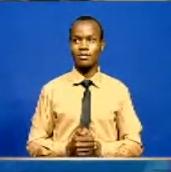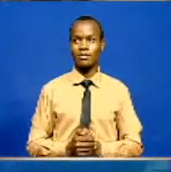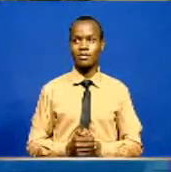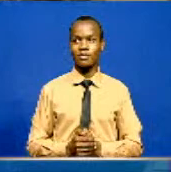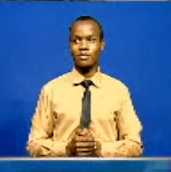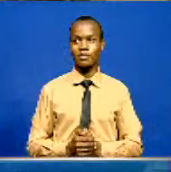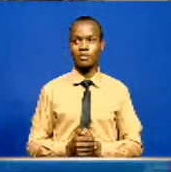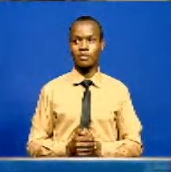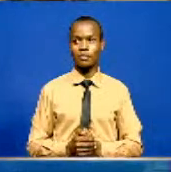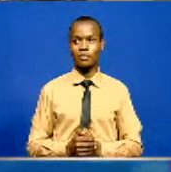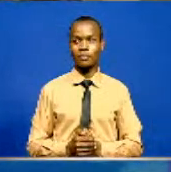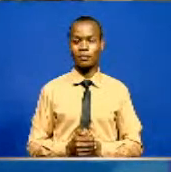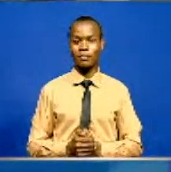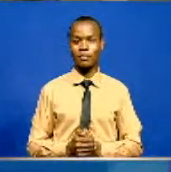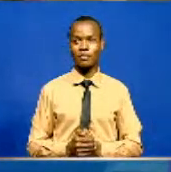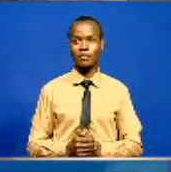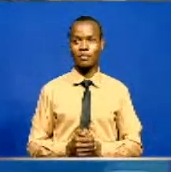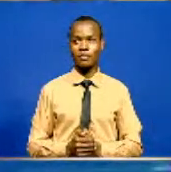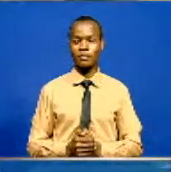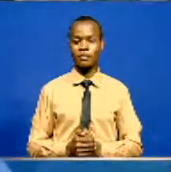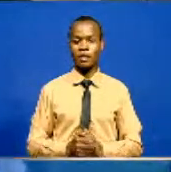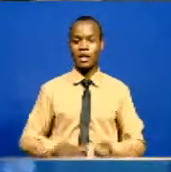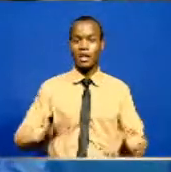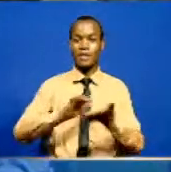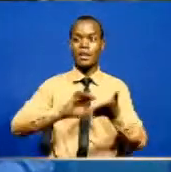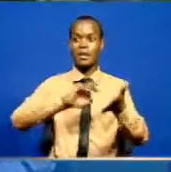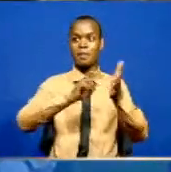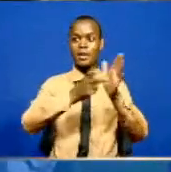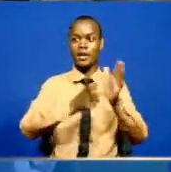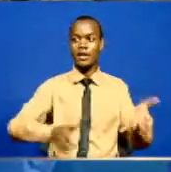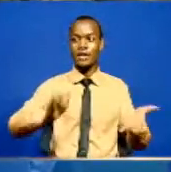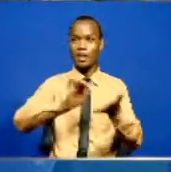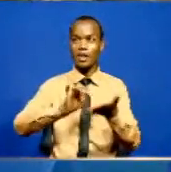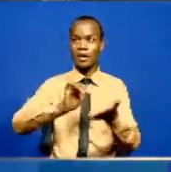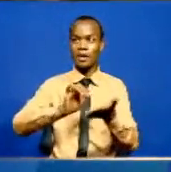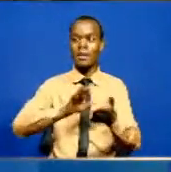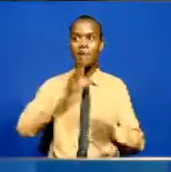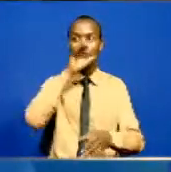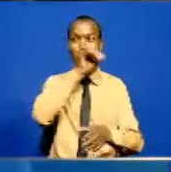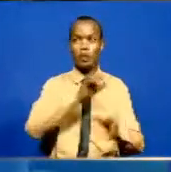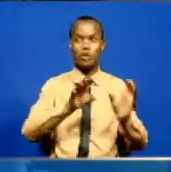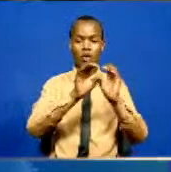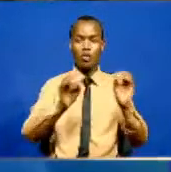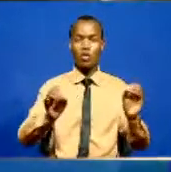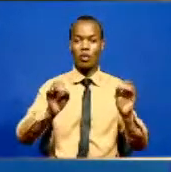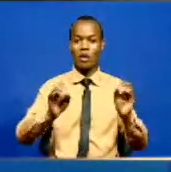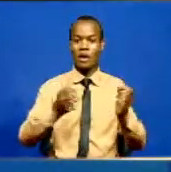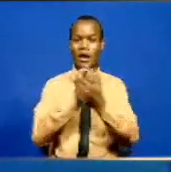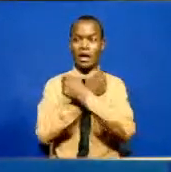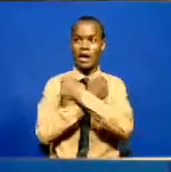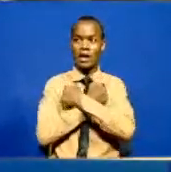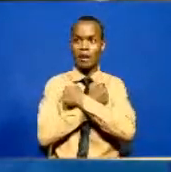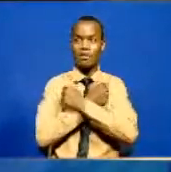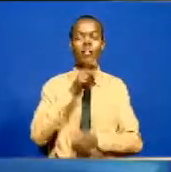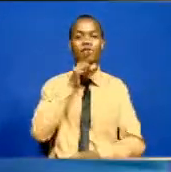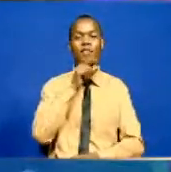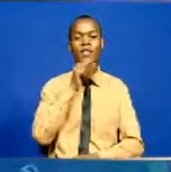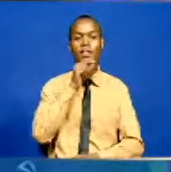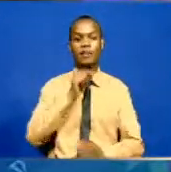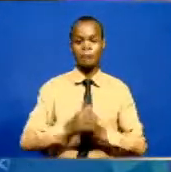This is what it means. So that they don't miss that love of a dad.